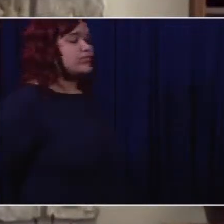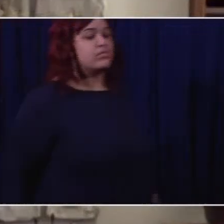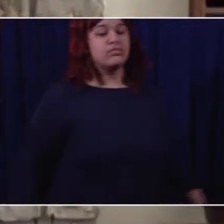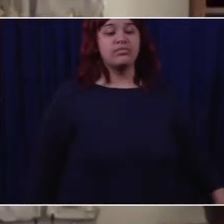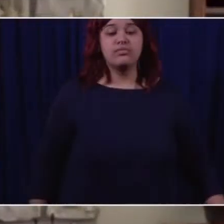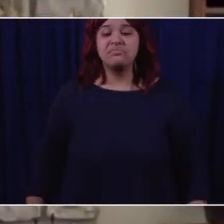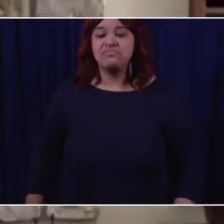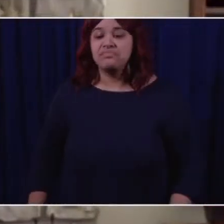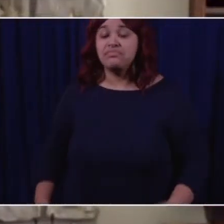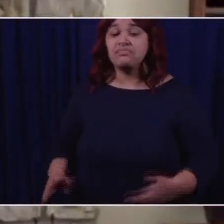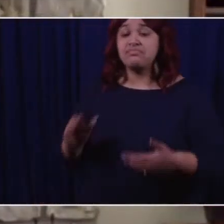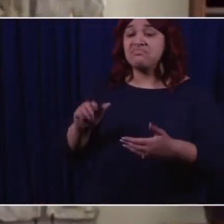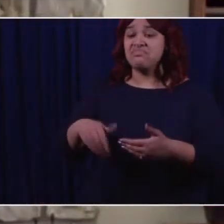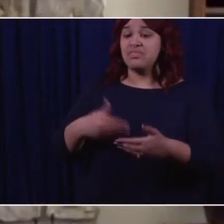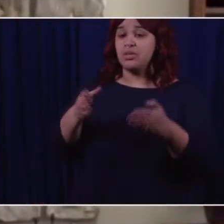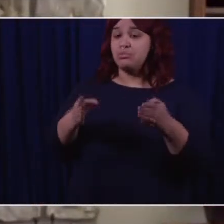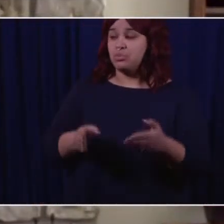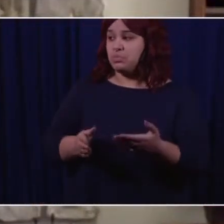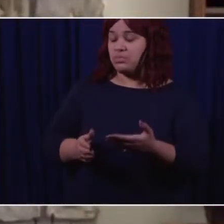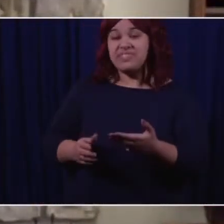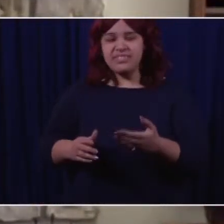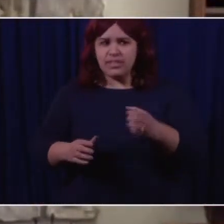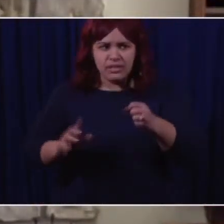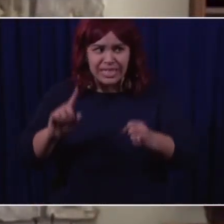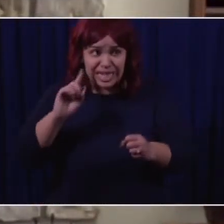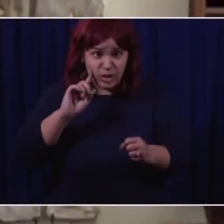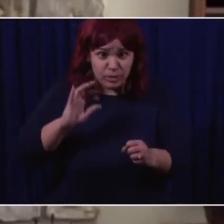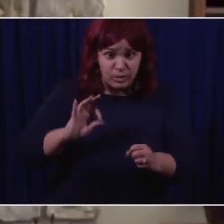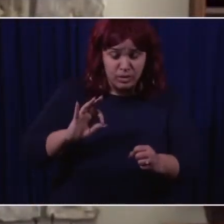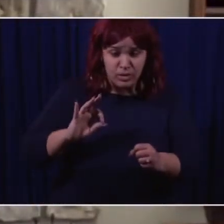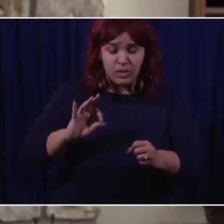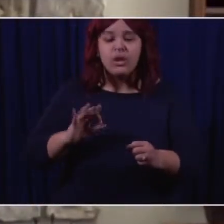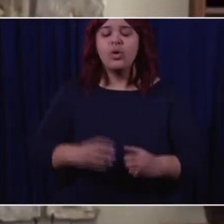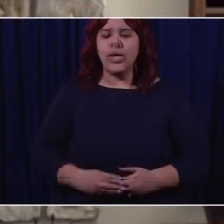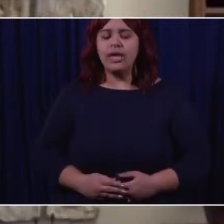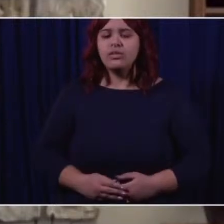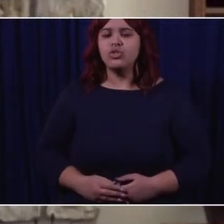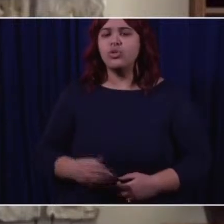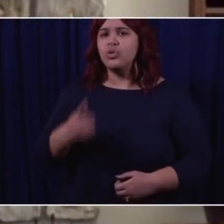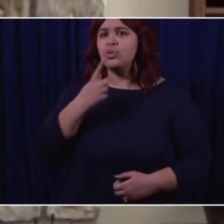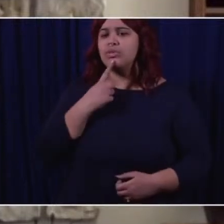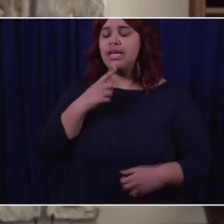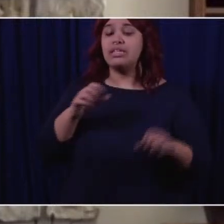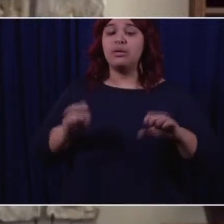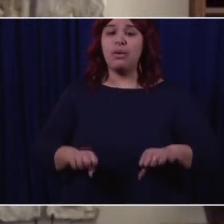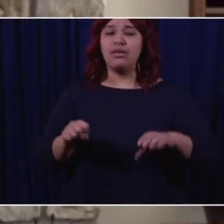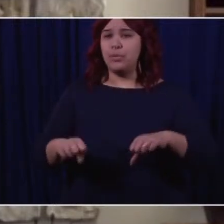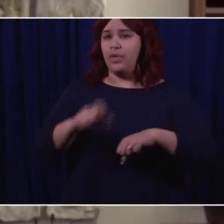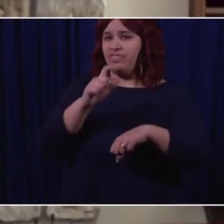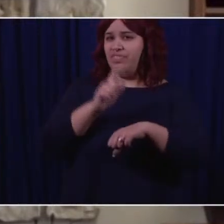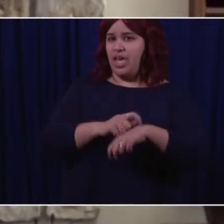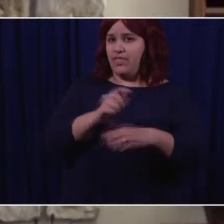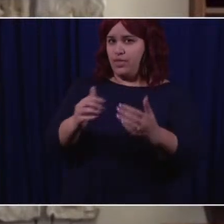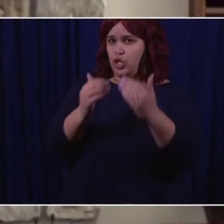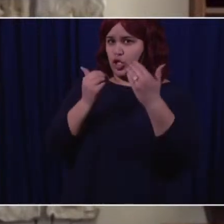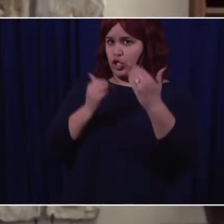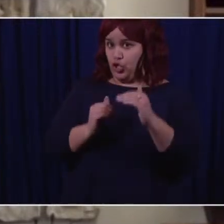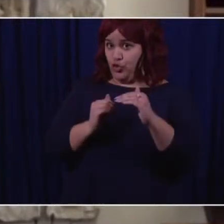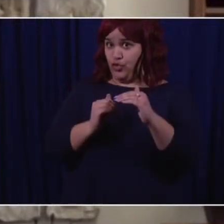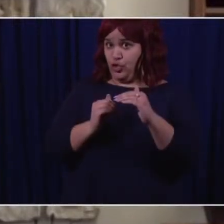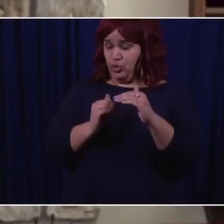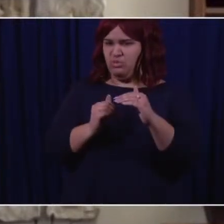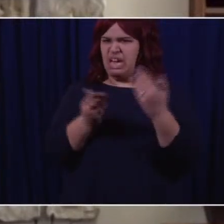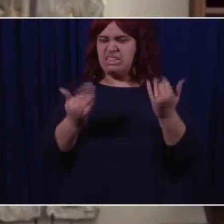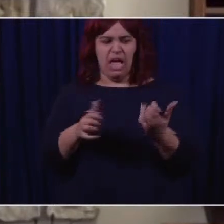Governor, can you hear me? I can. Thanks, Great. Trevor. You said the curfew could be reimposed if trends do start to go south again. Are